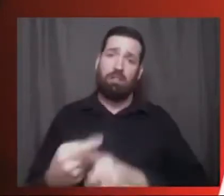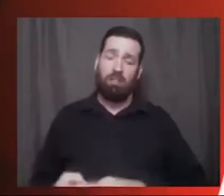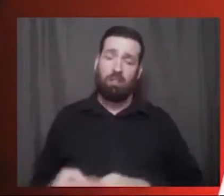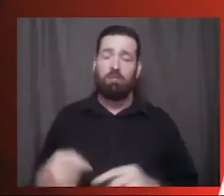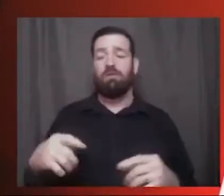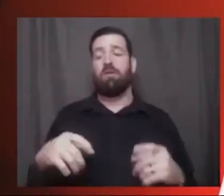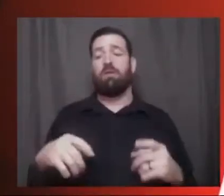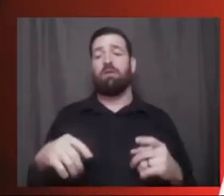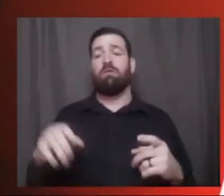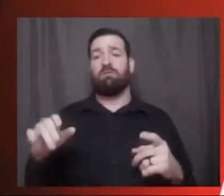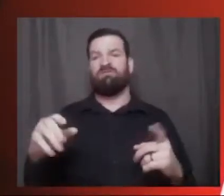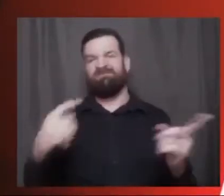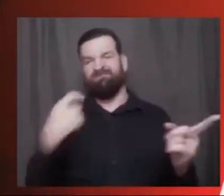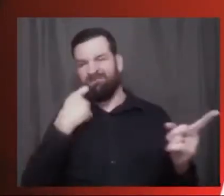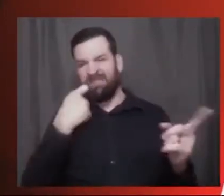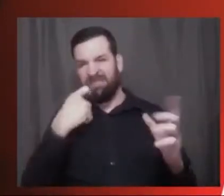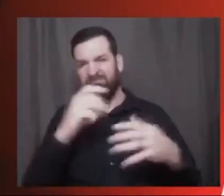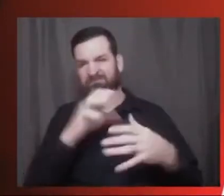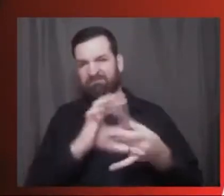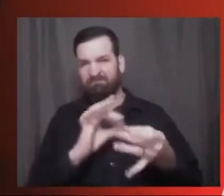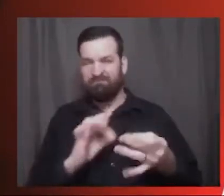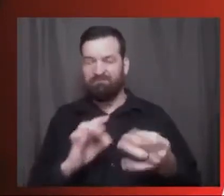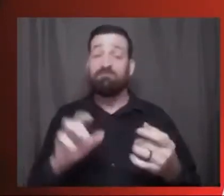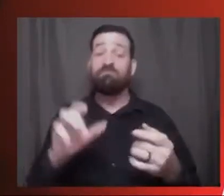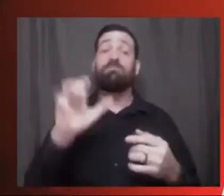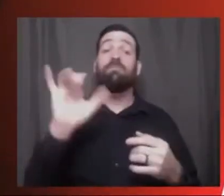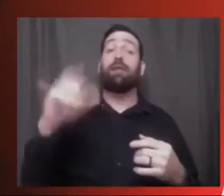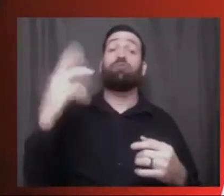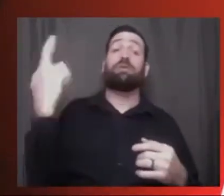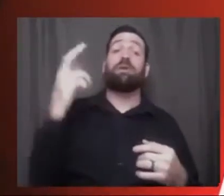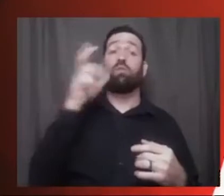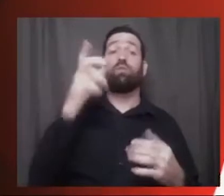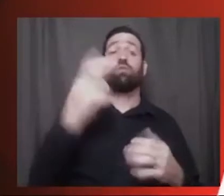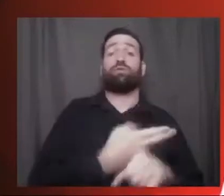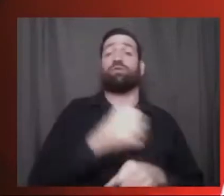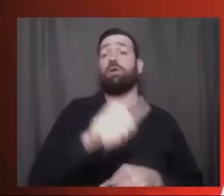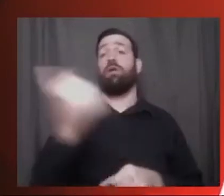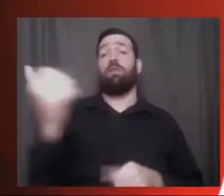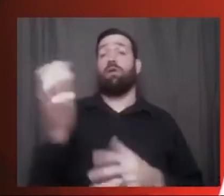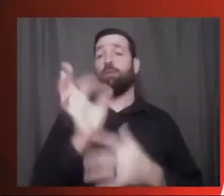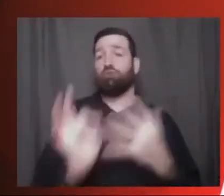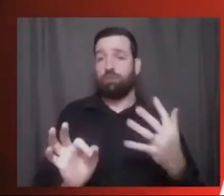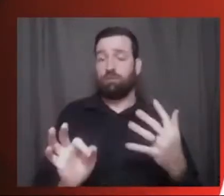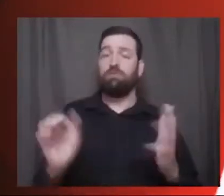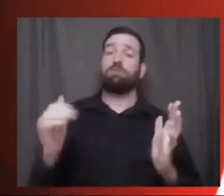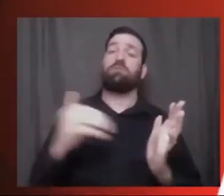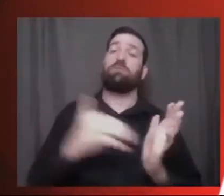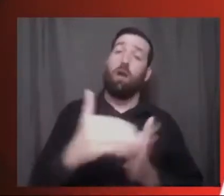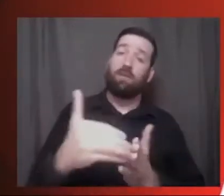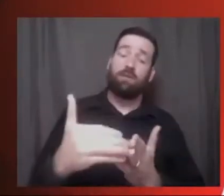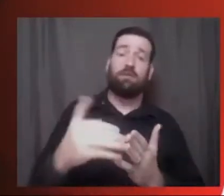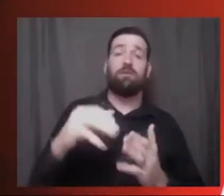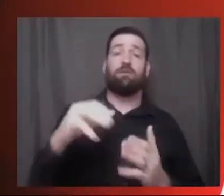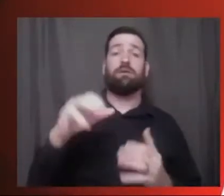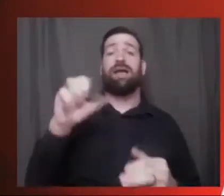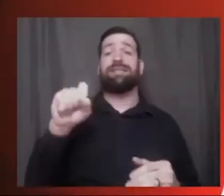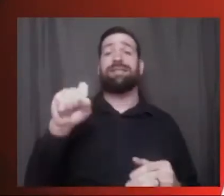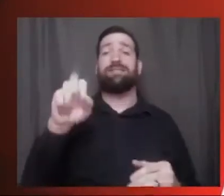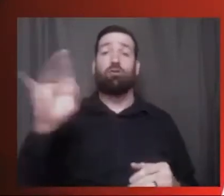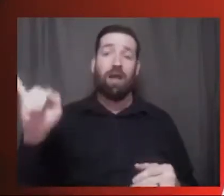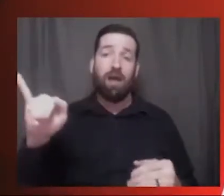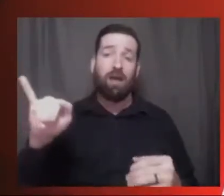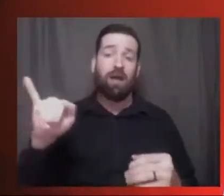that situation, we will use other preparations, commonly an SSRI preparation. One of them has